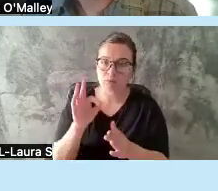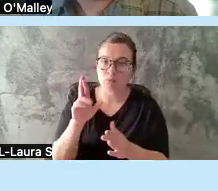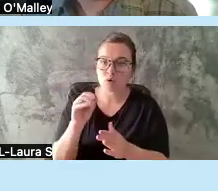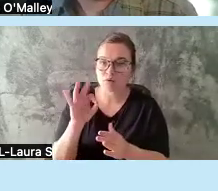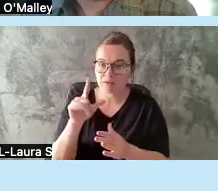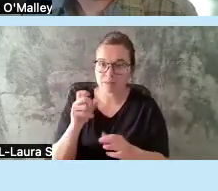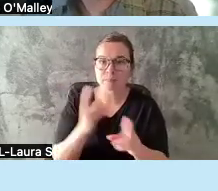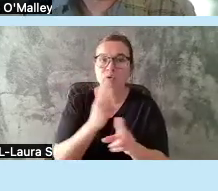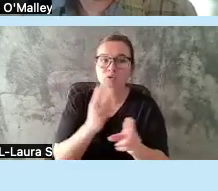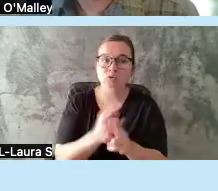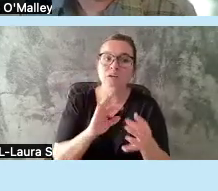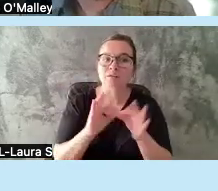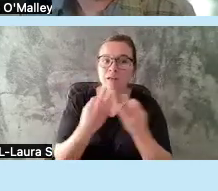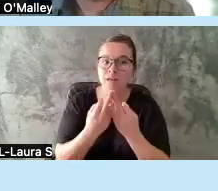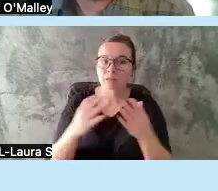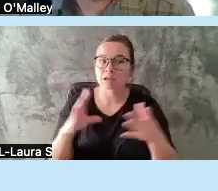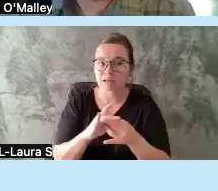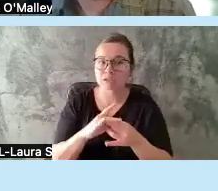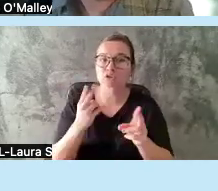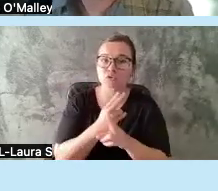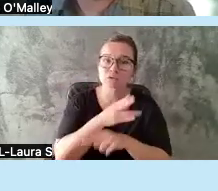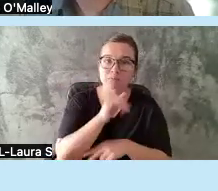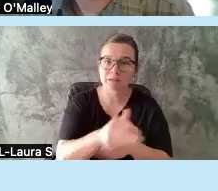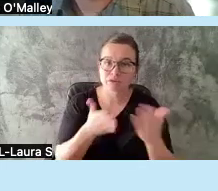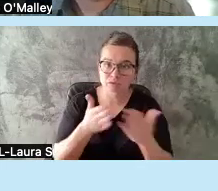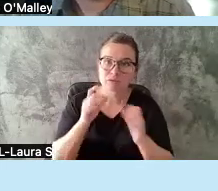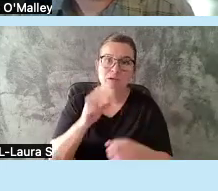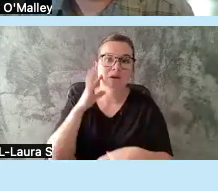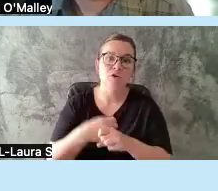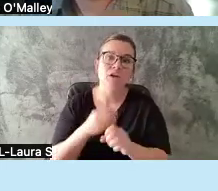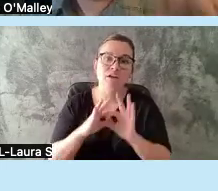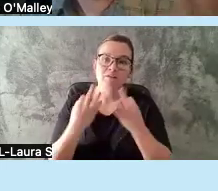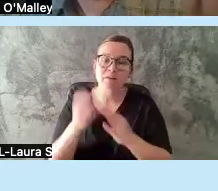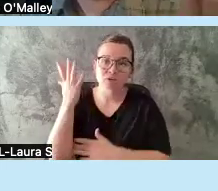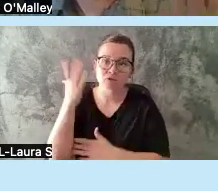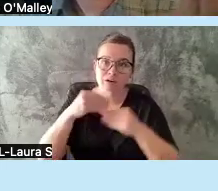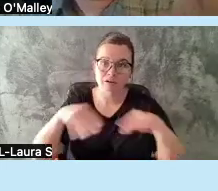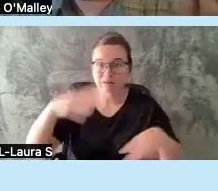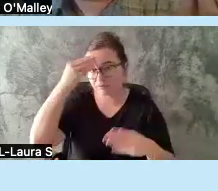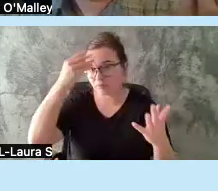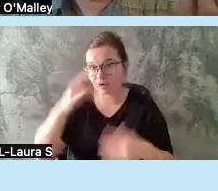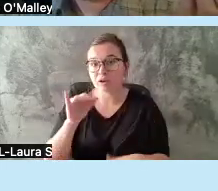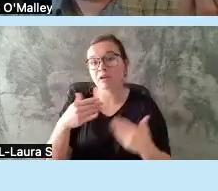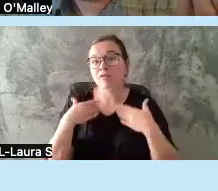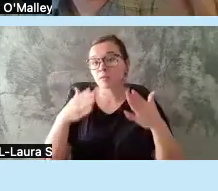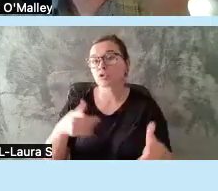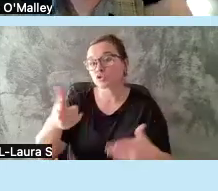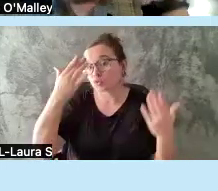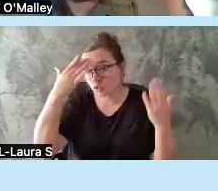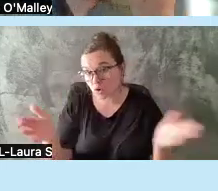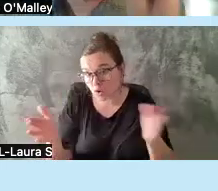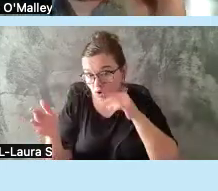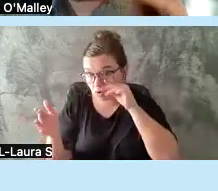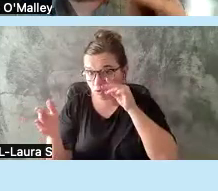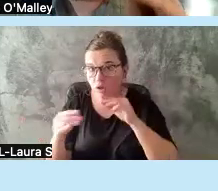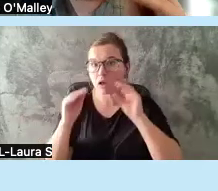by using familial connections generated by the service, they can create a family tree of information. So if you have someone you don't know and you